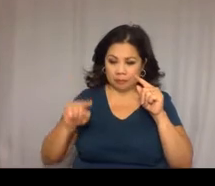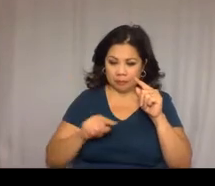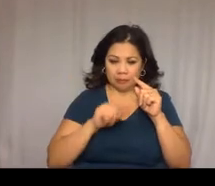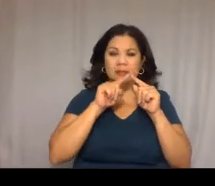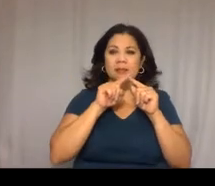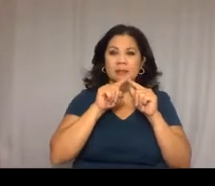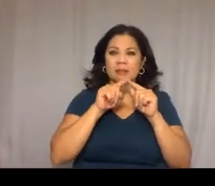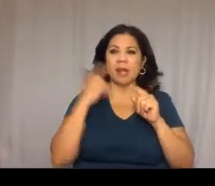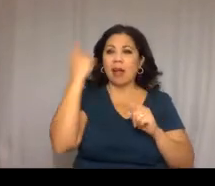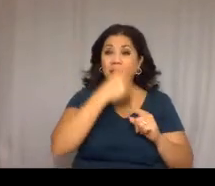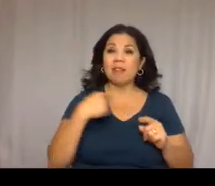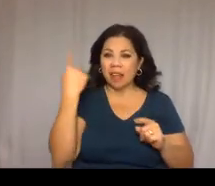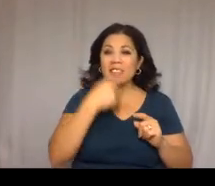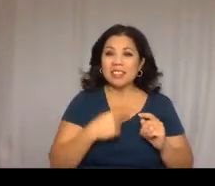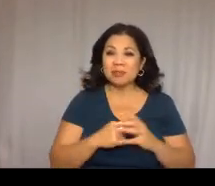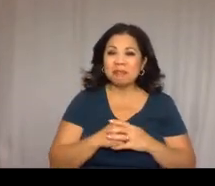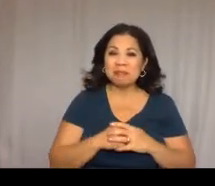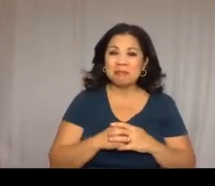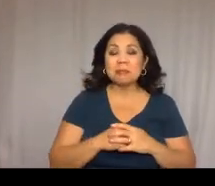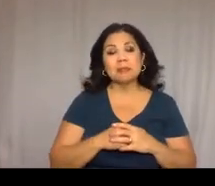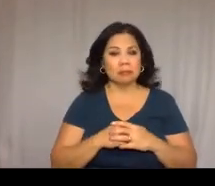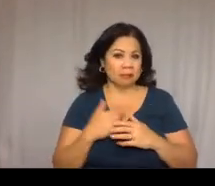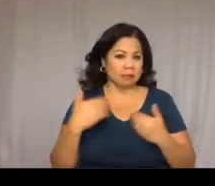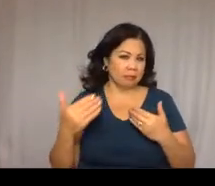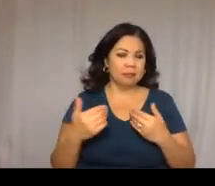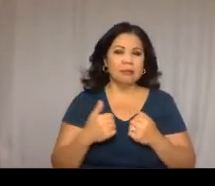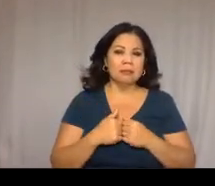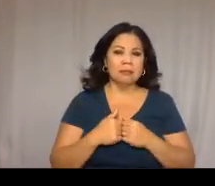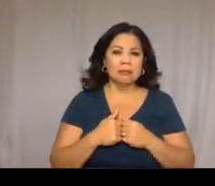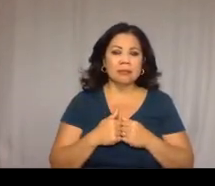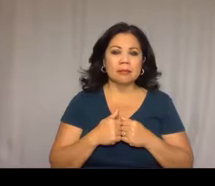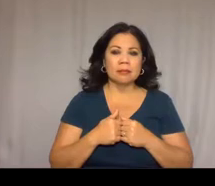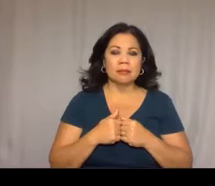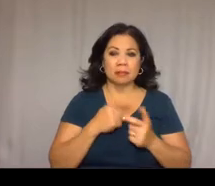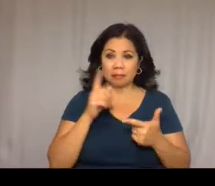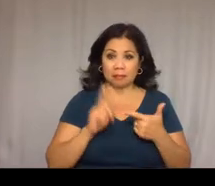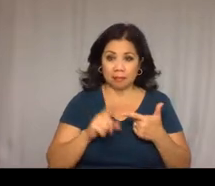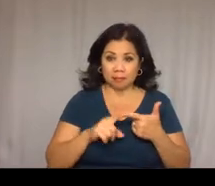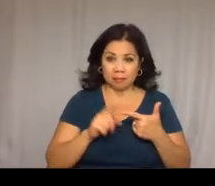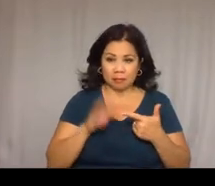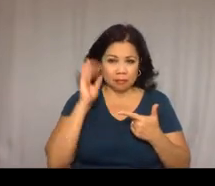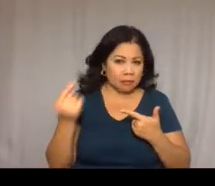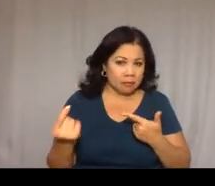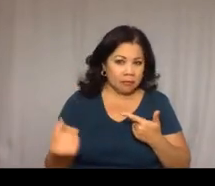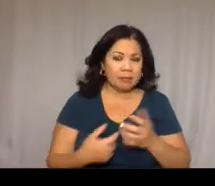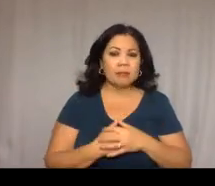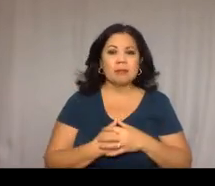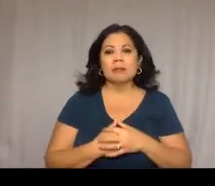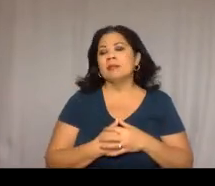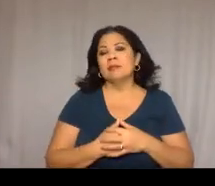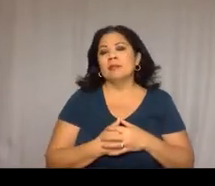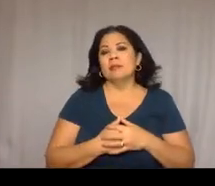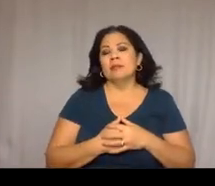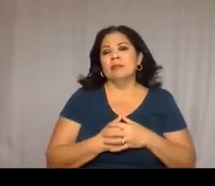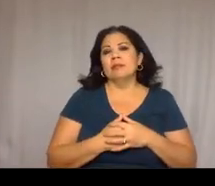You've got your face. All right? Now, the next thing you're going to do is, actually, I'm going to go